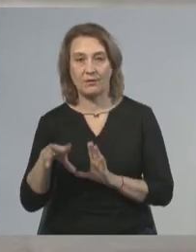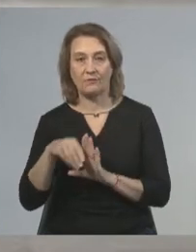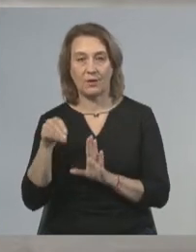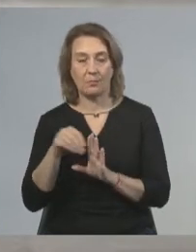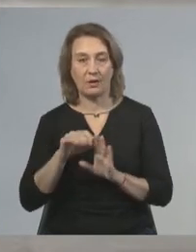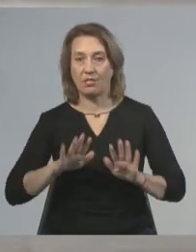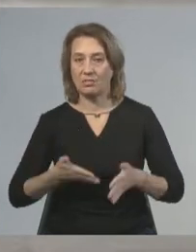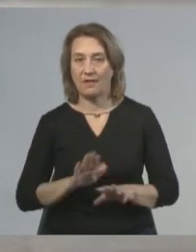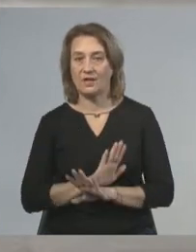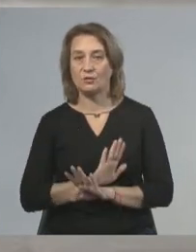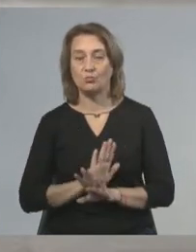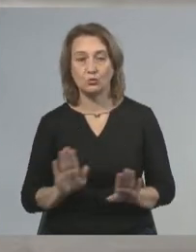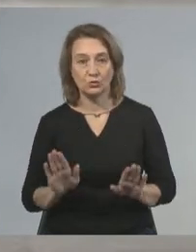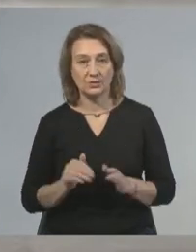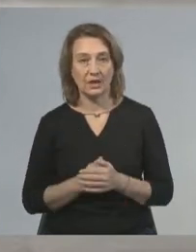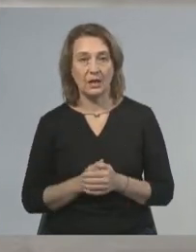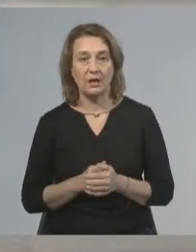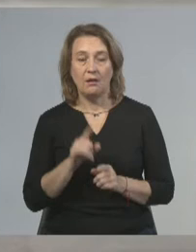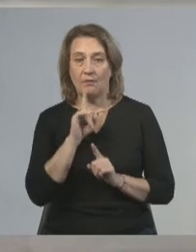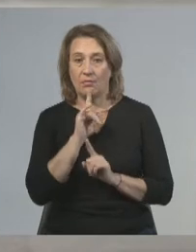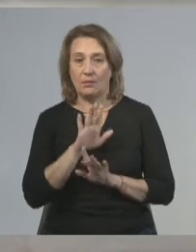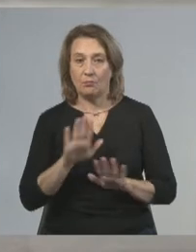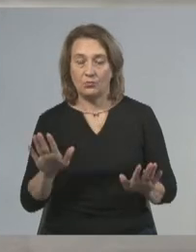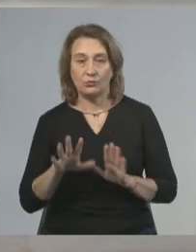the elections won't take place